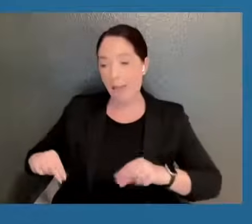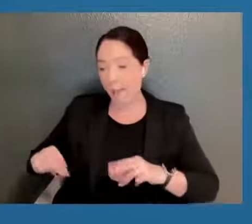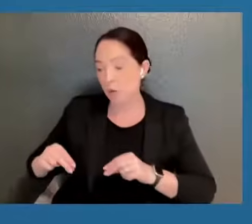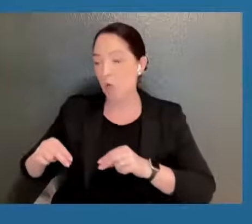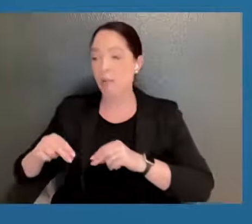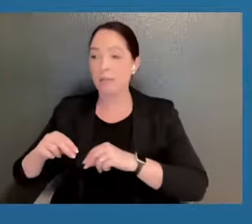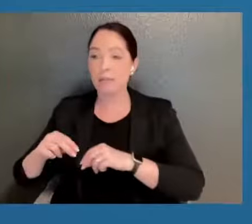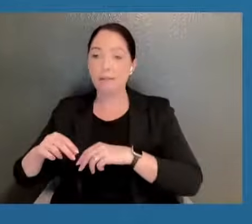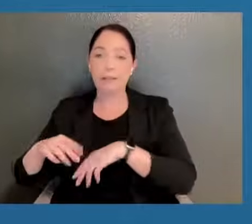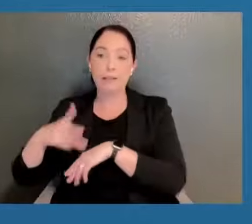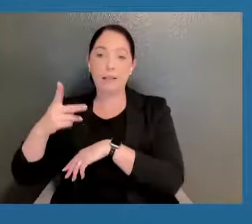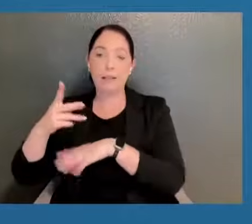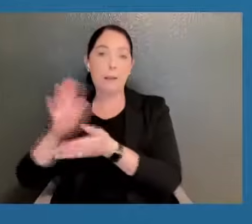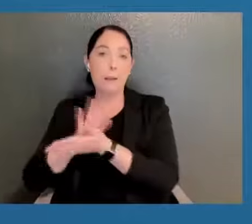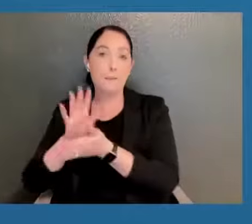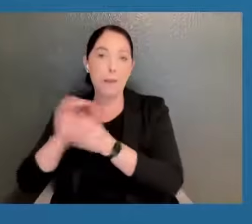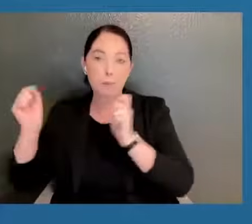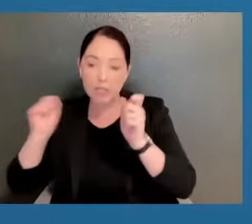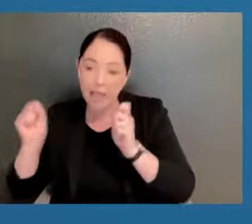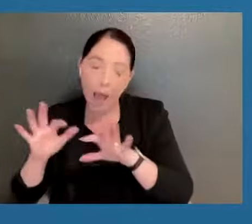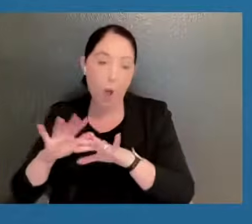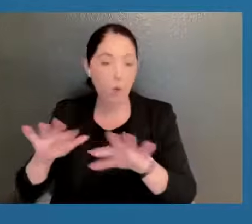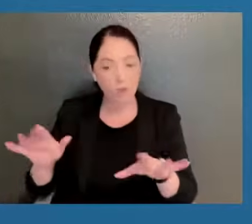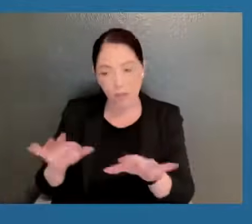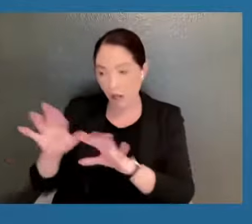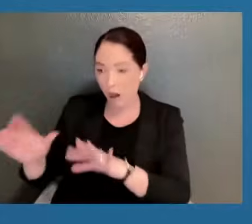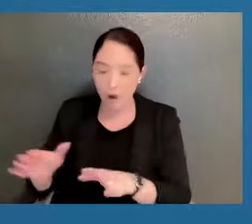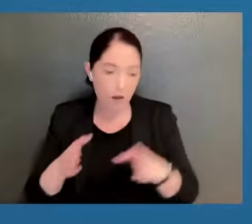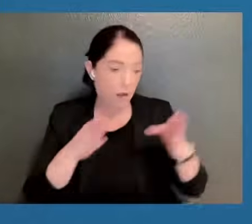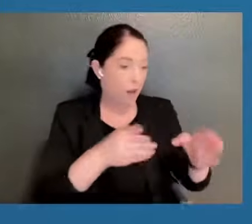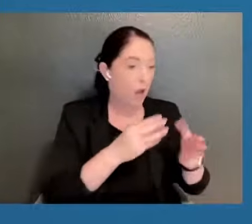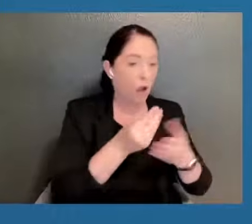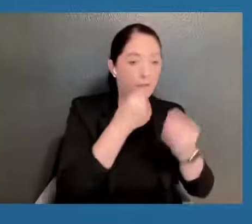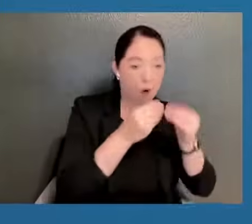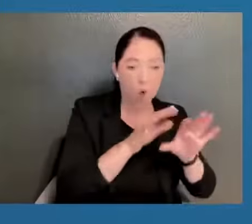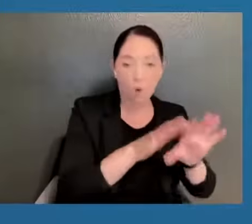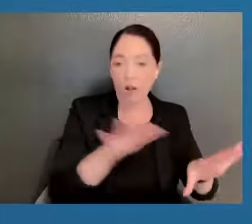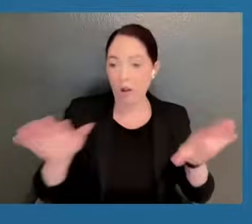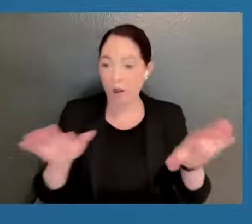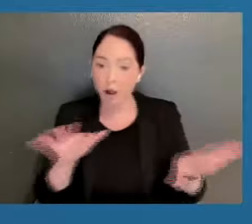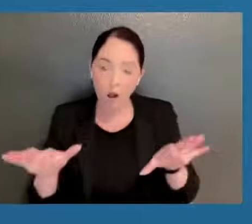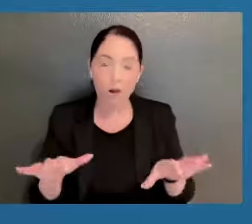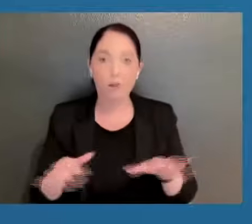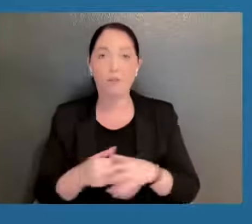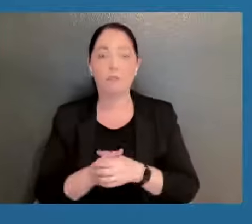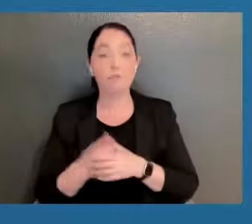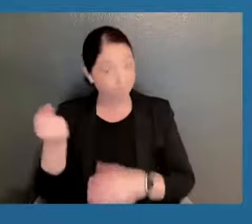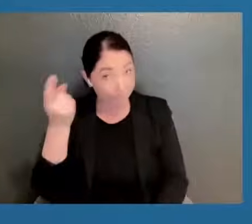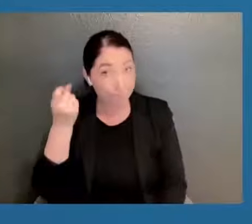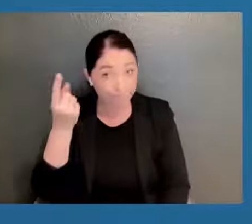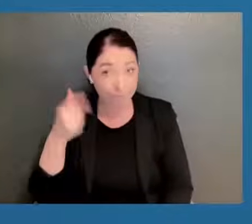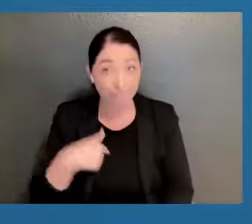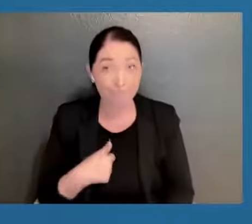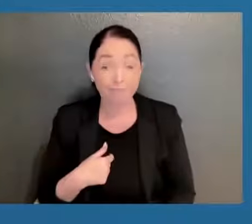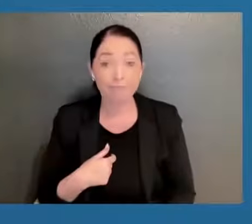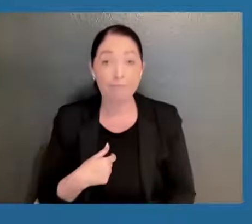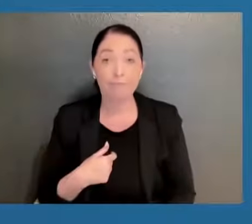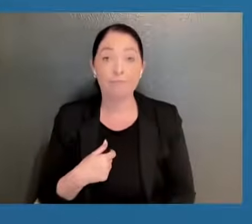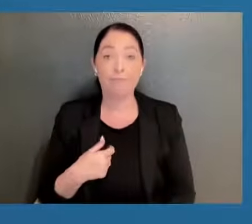toilet paper and dishwashing detergent, all that stuff you need. And I was making a